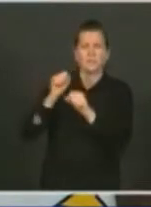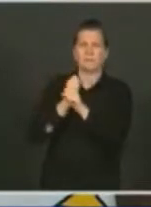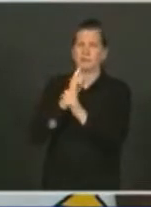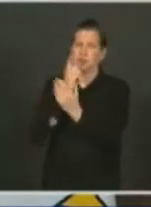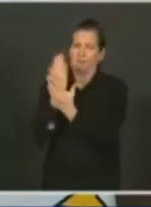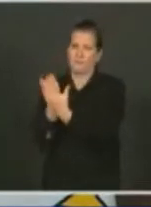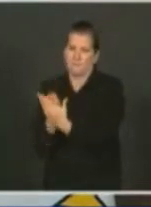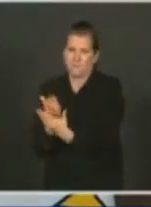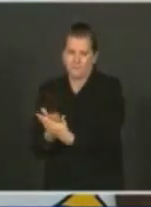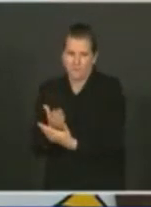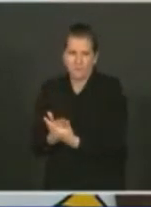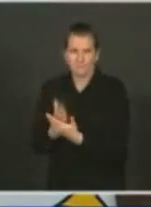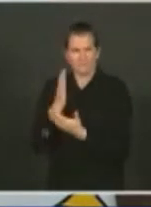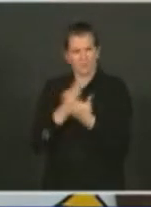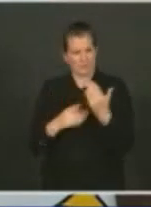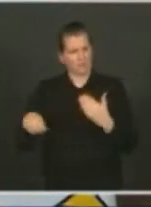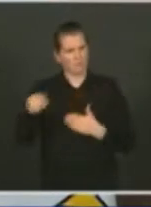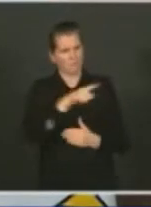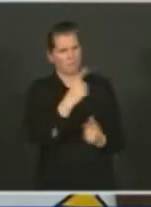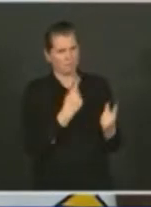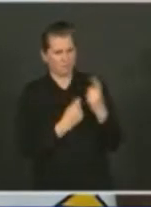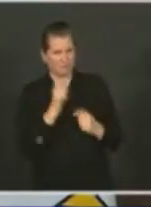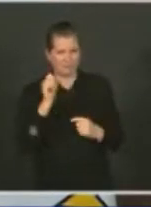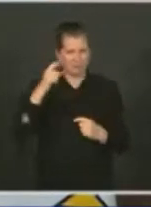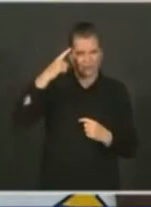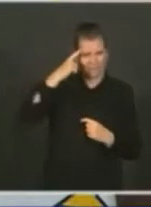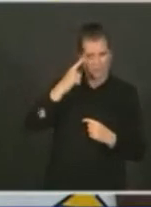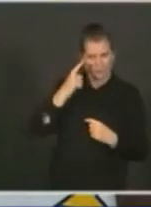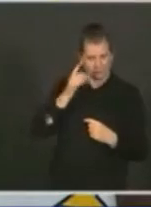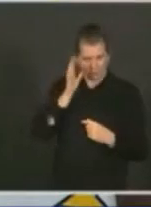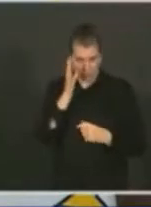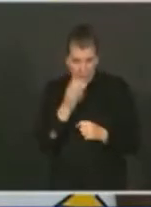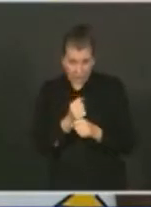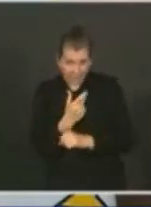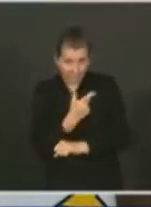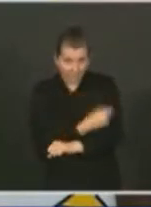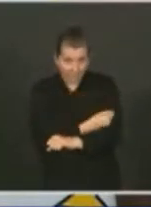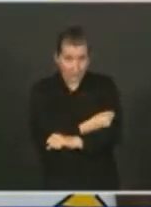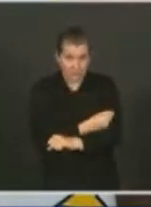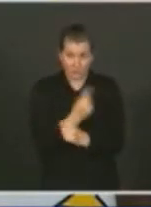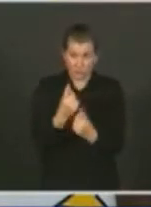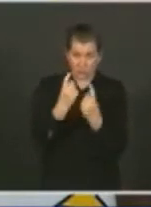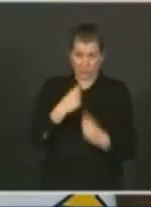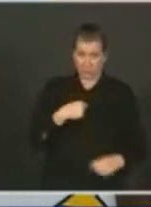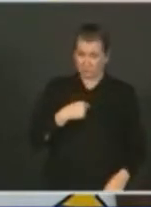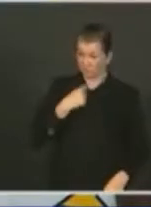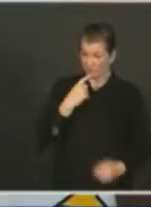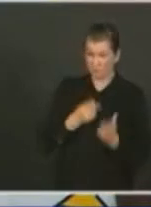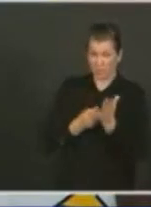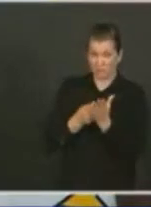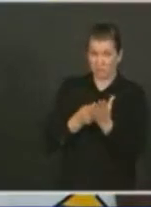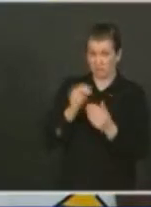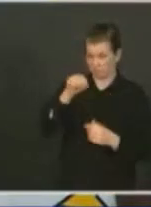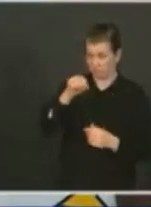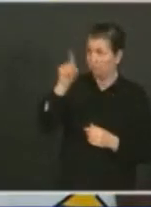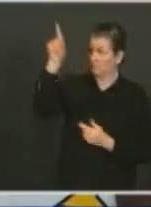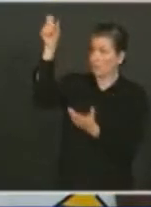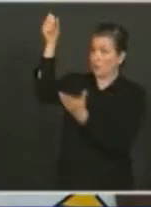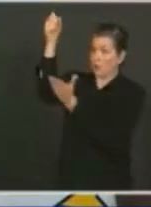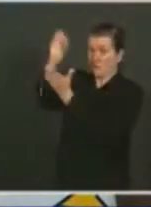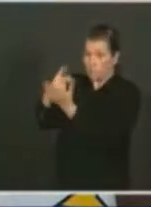vaccine? Would you have your family get the vaccine? And the answer is yes, once it goes through all of the